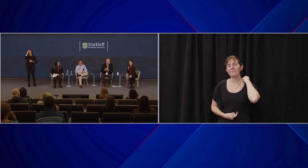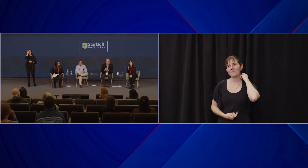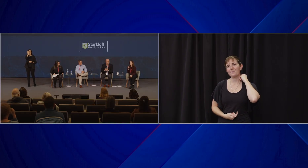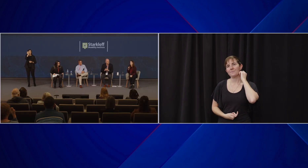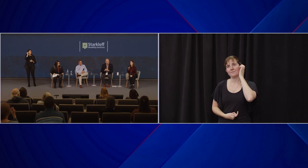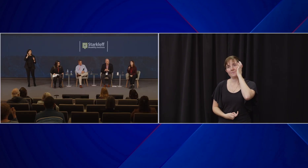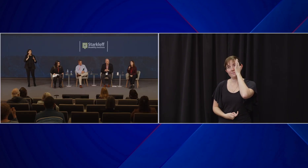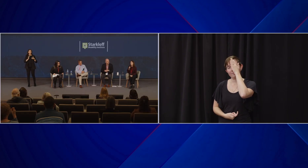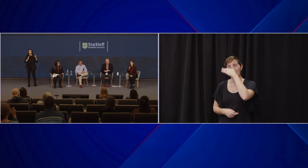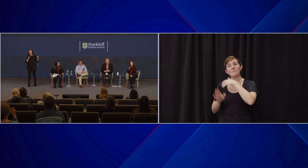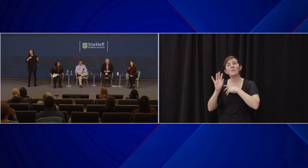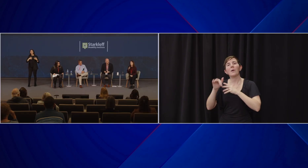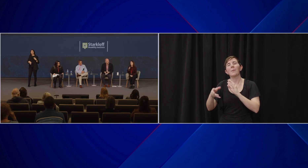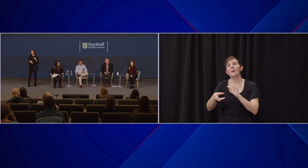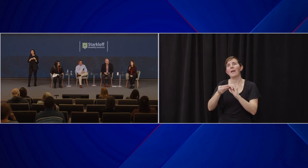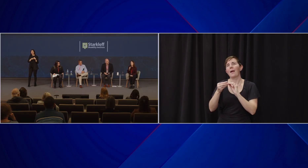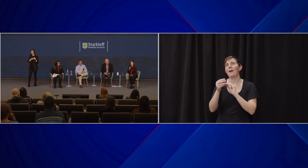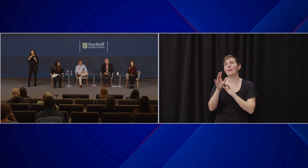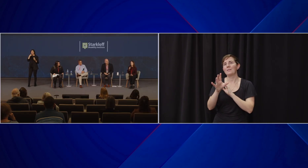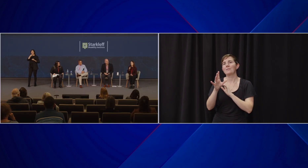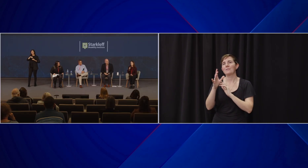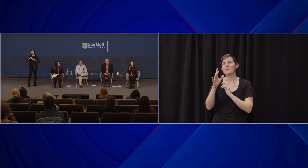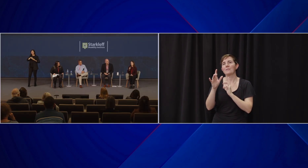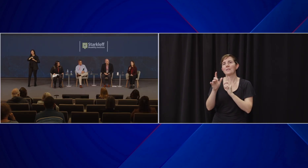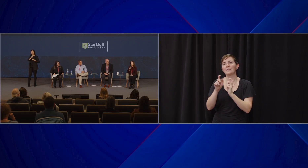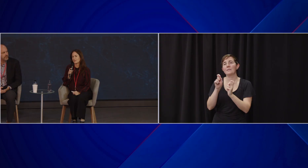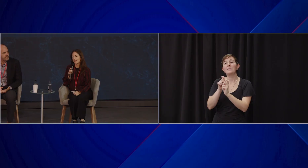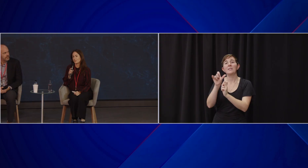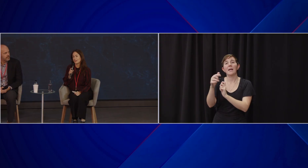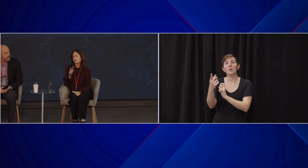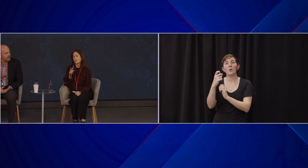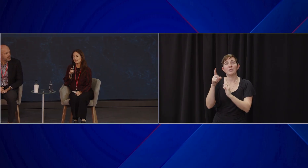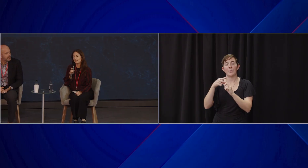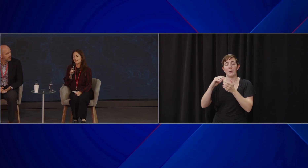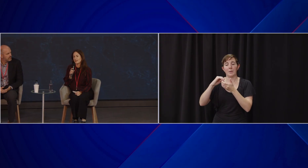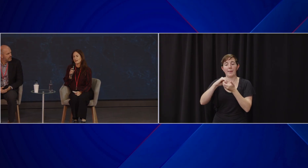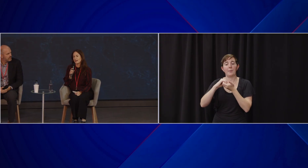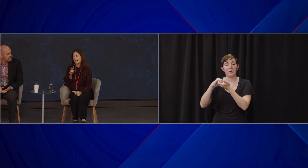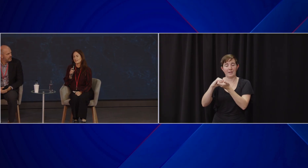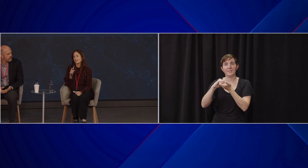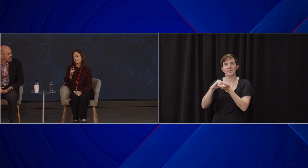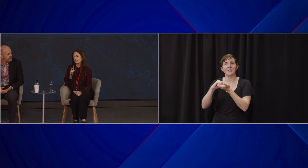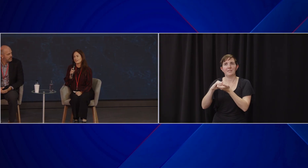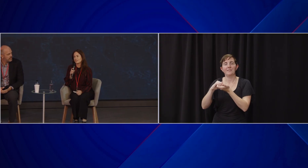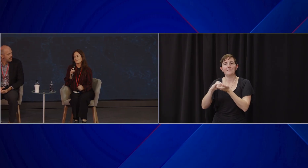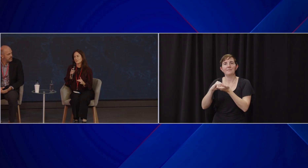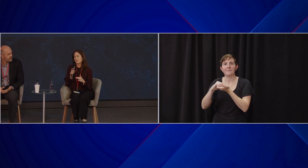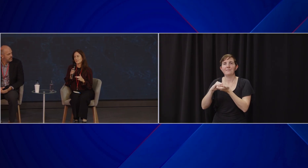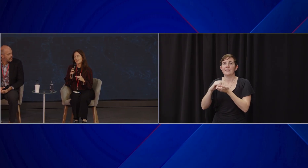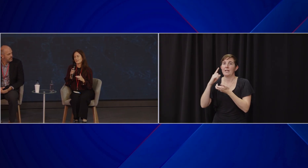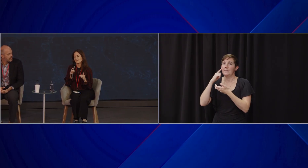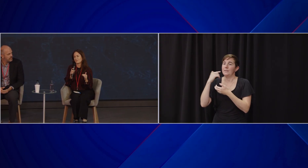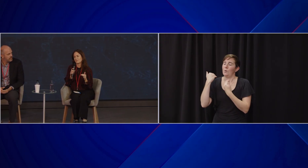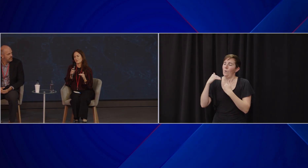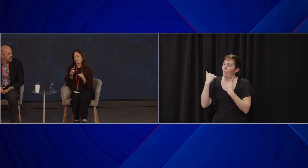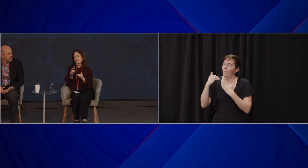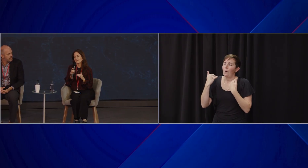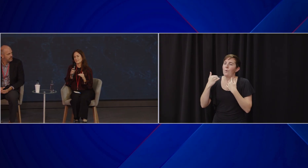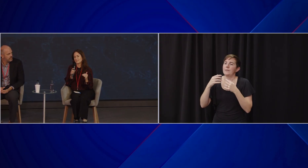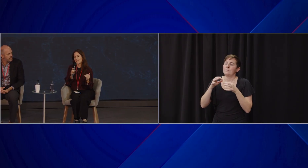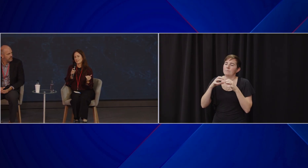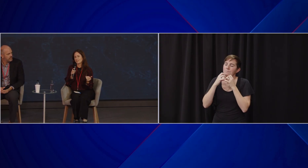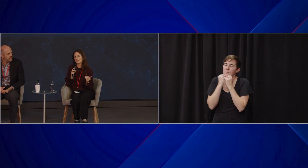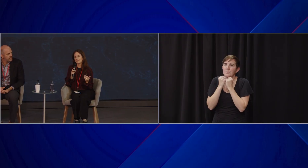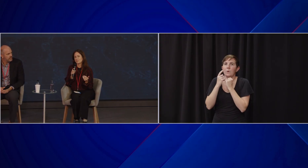So I'll add, in terms of specifically the question about collaboration, I think especially